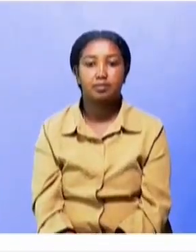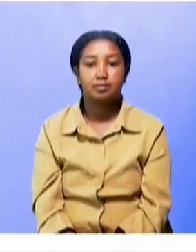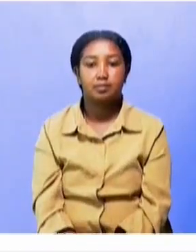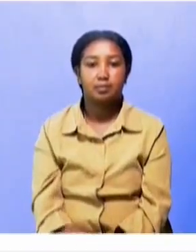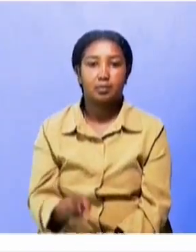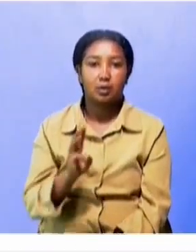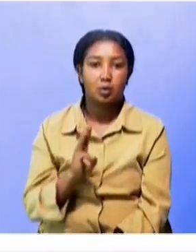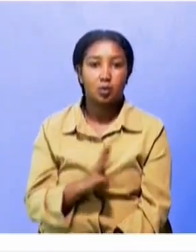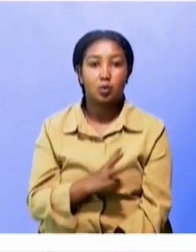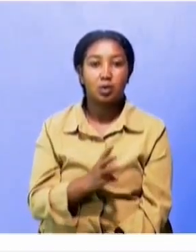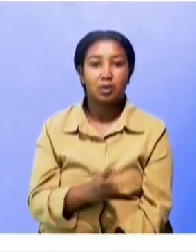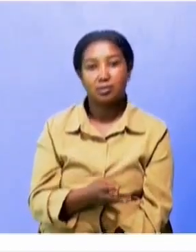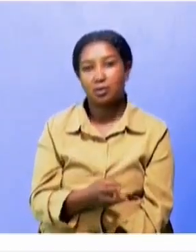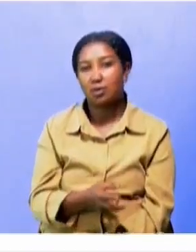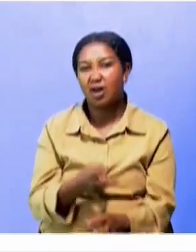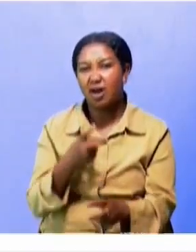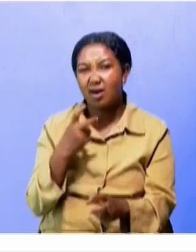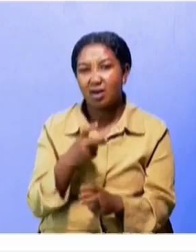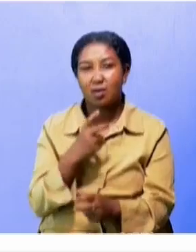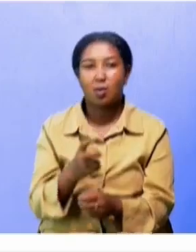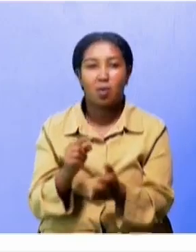We hardly